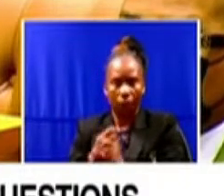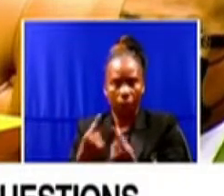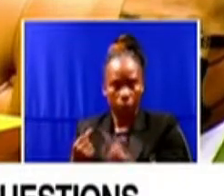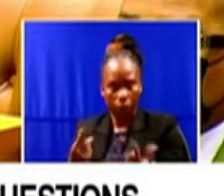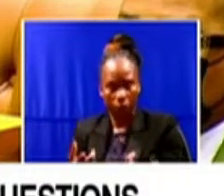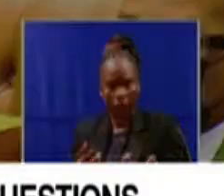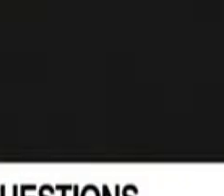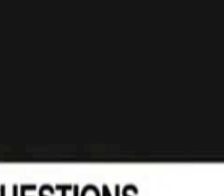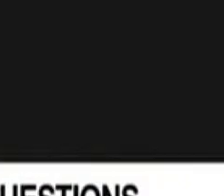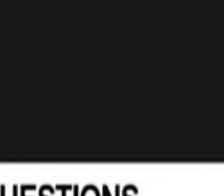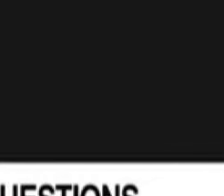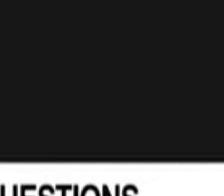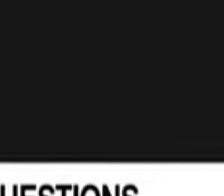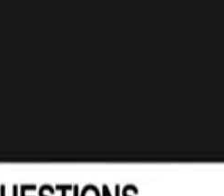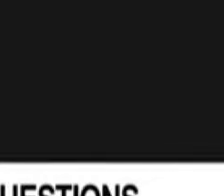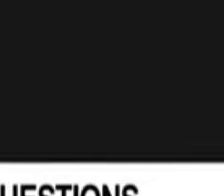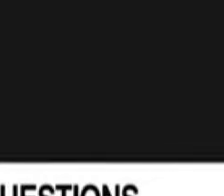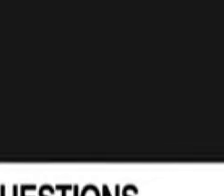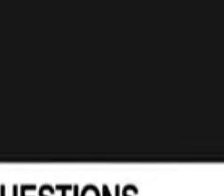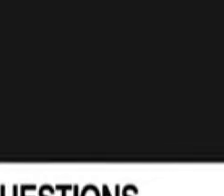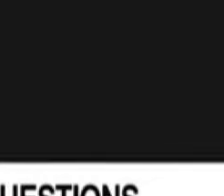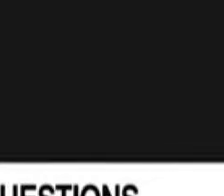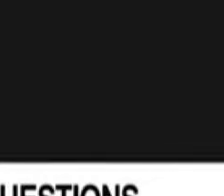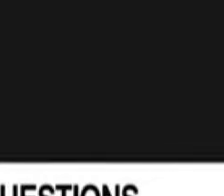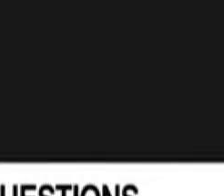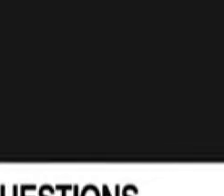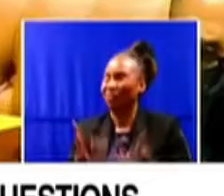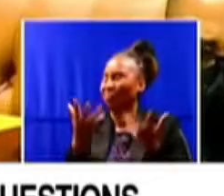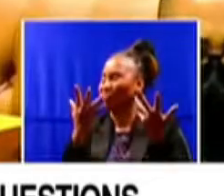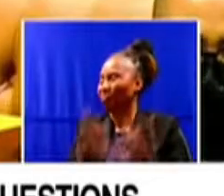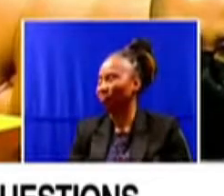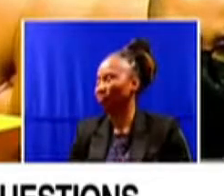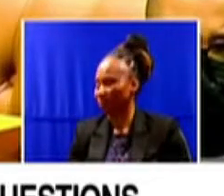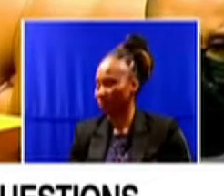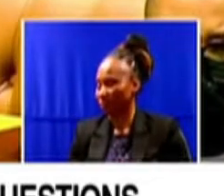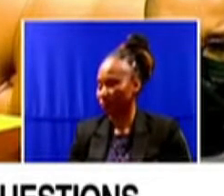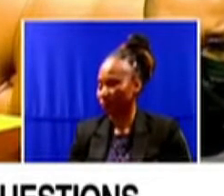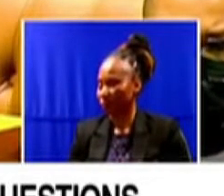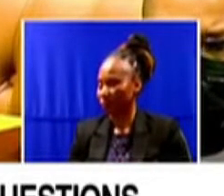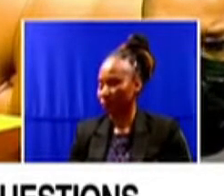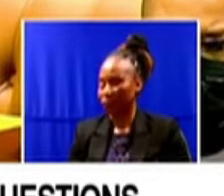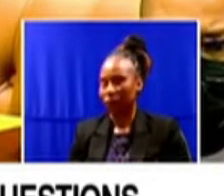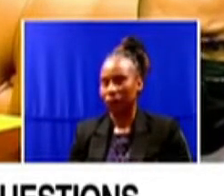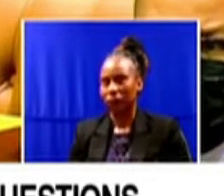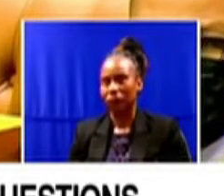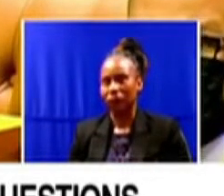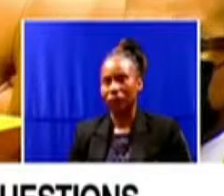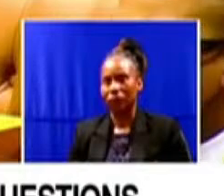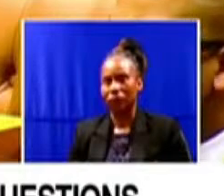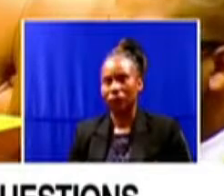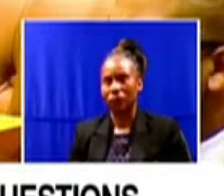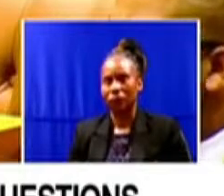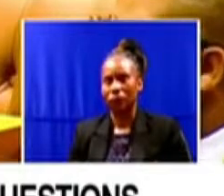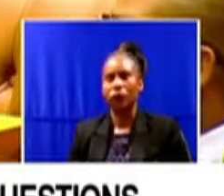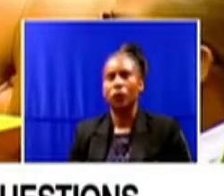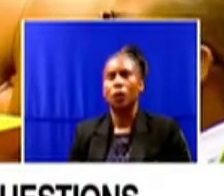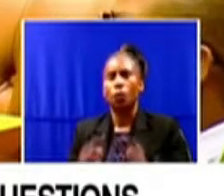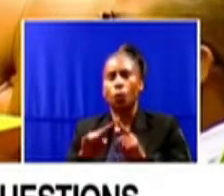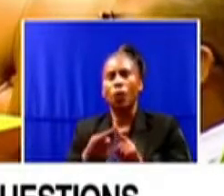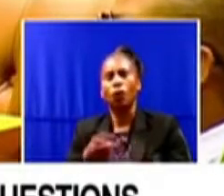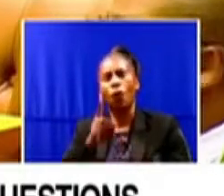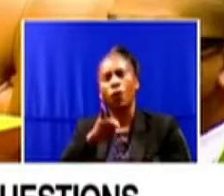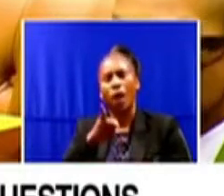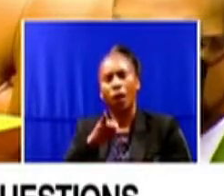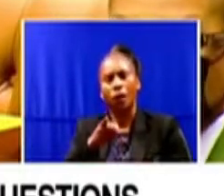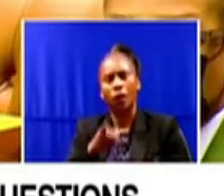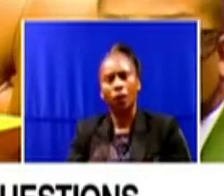we appreciate the work which you have done, Comrade President. Number two. Point of order. No,